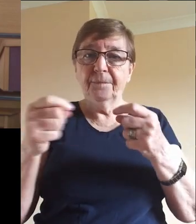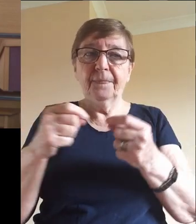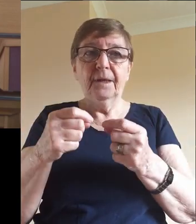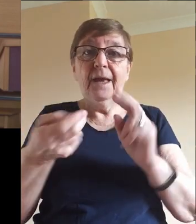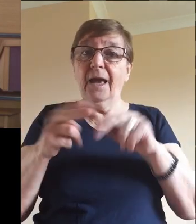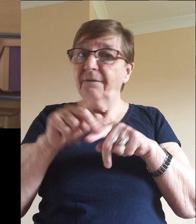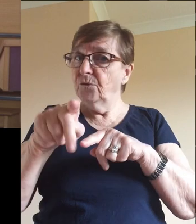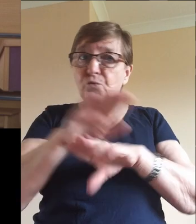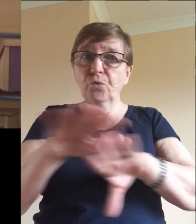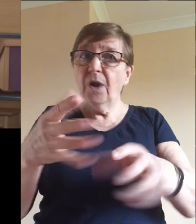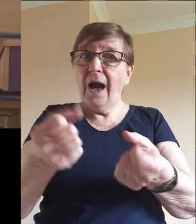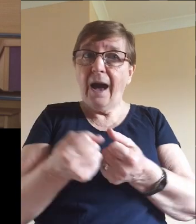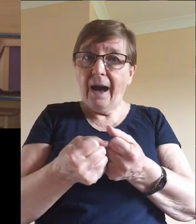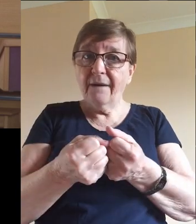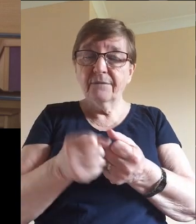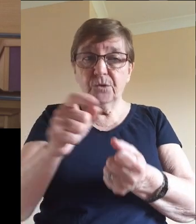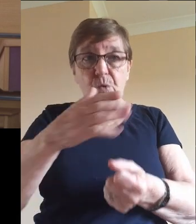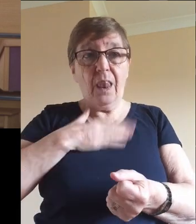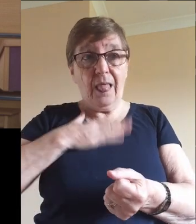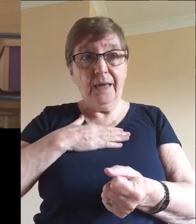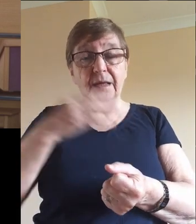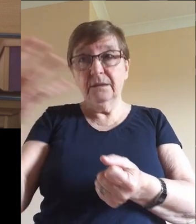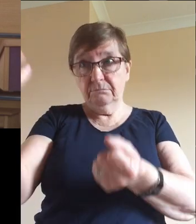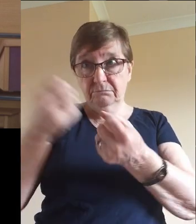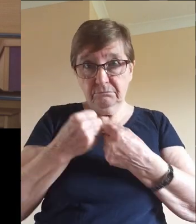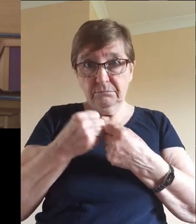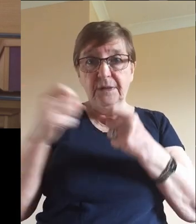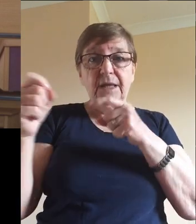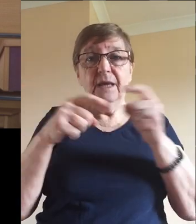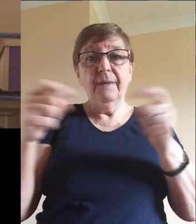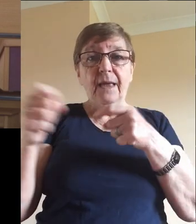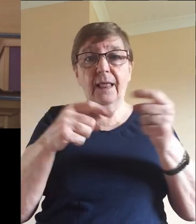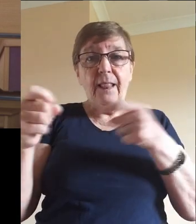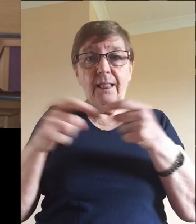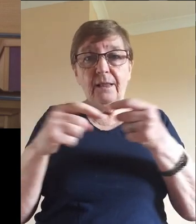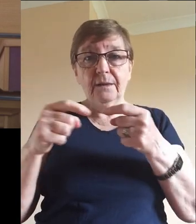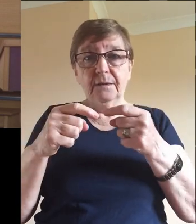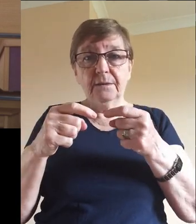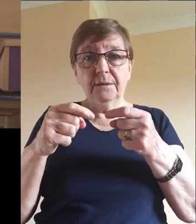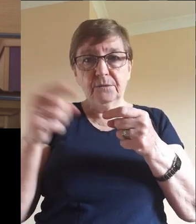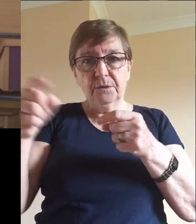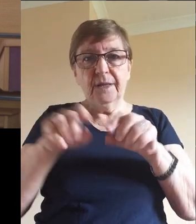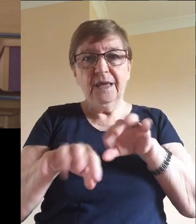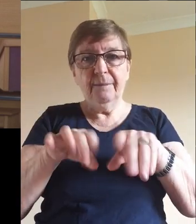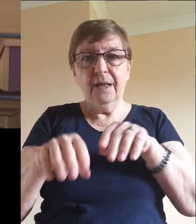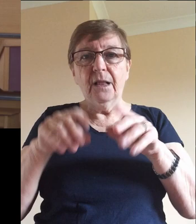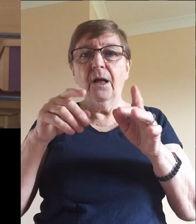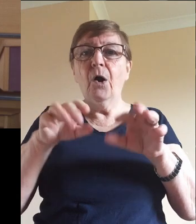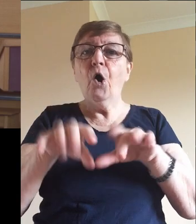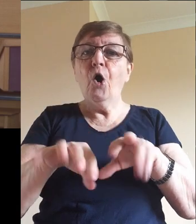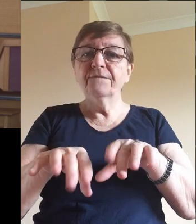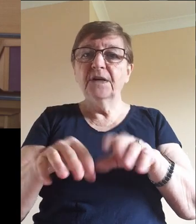If you don't get that email and you'd like to, just let us know by emailing us at